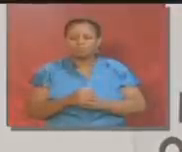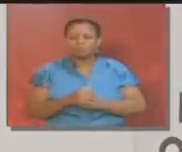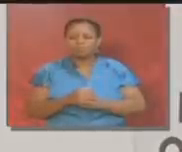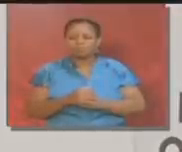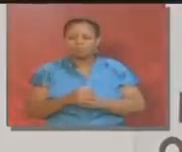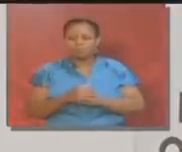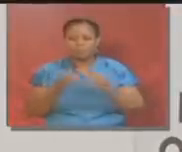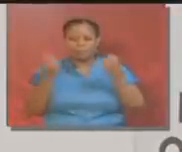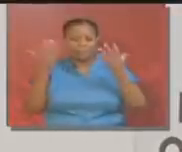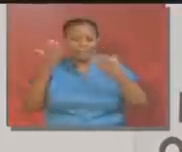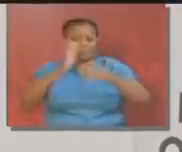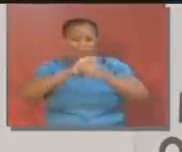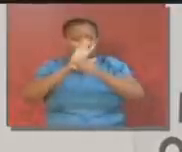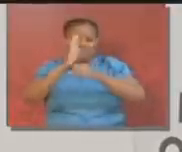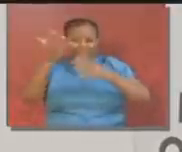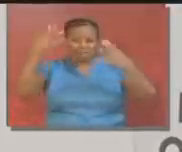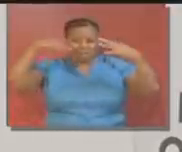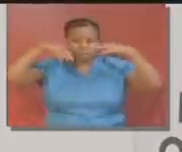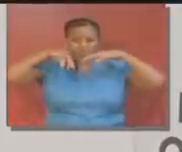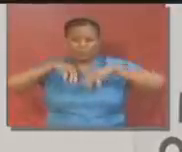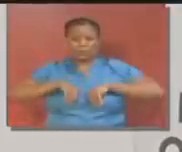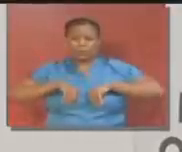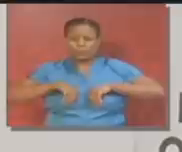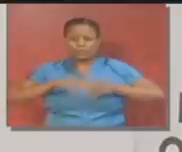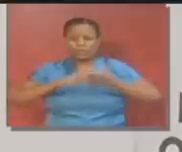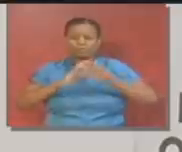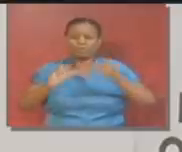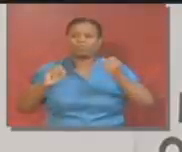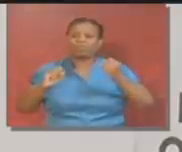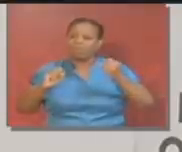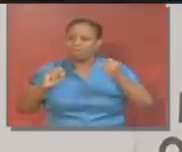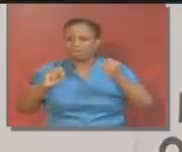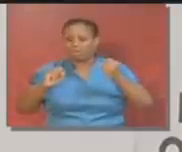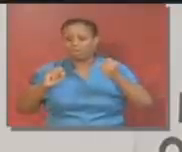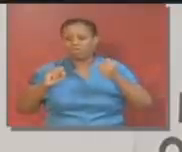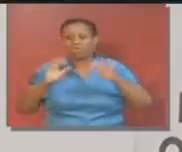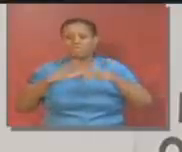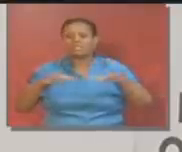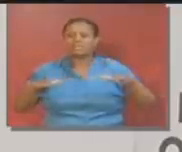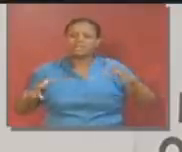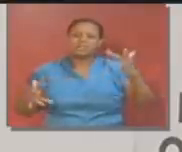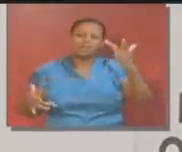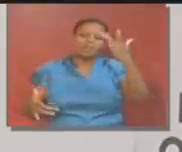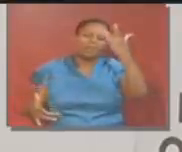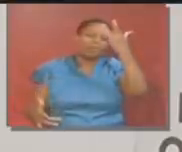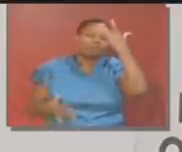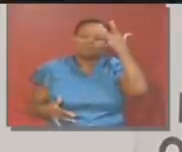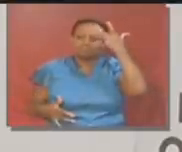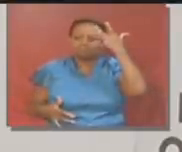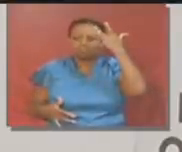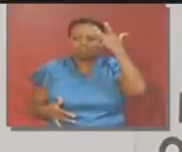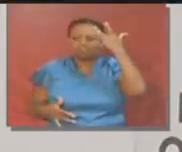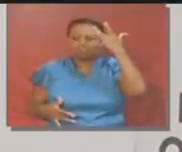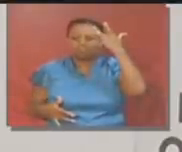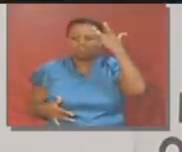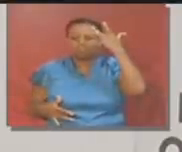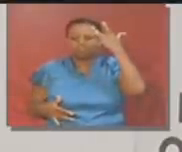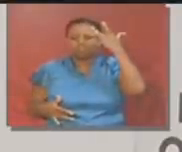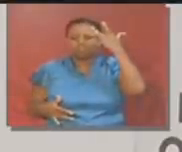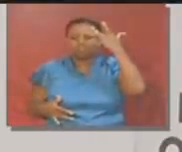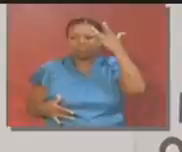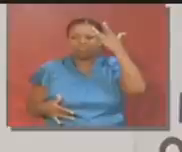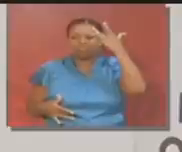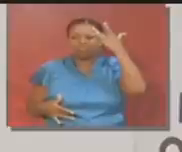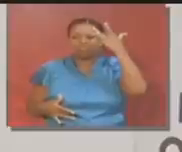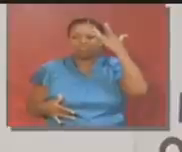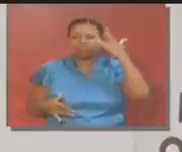COVID infections, the more severe MIS-C. So we really want to reduce the amount and also the severity of it.